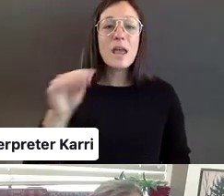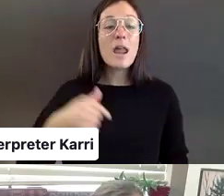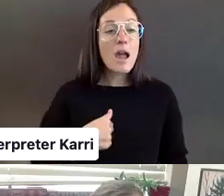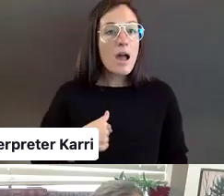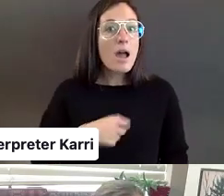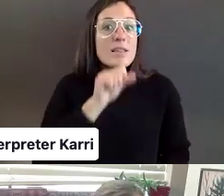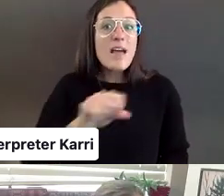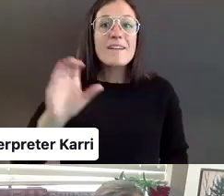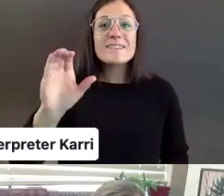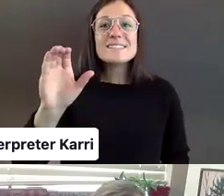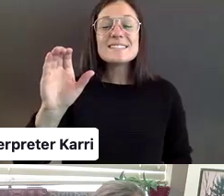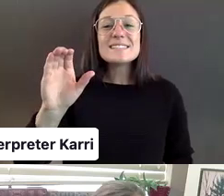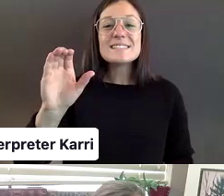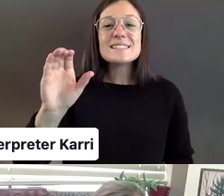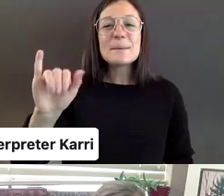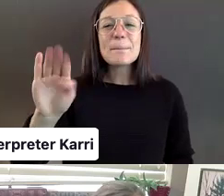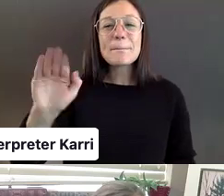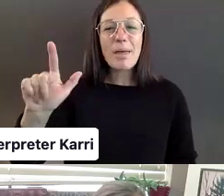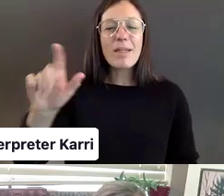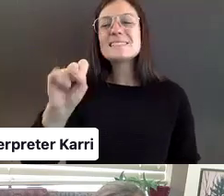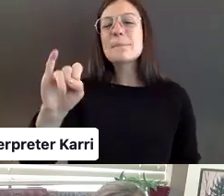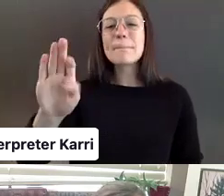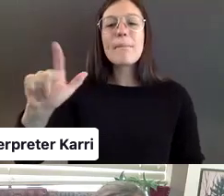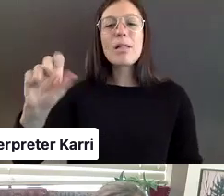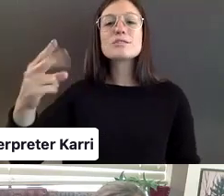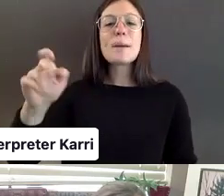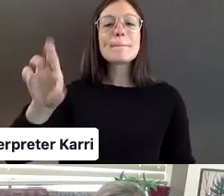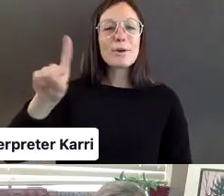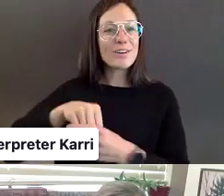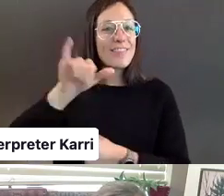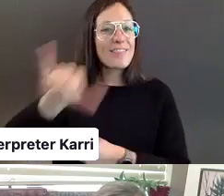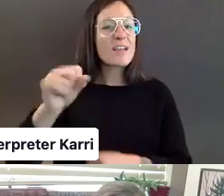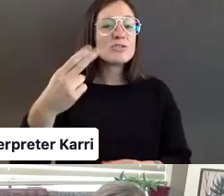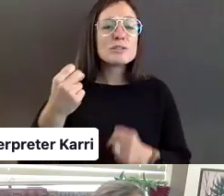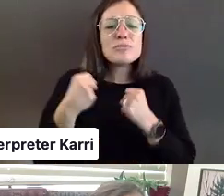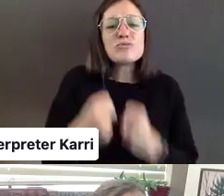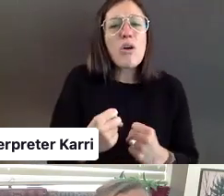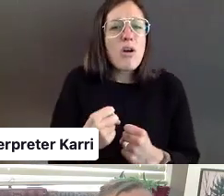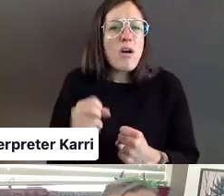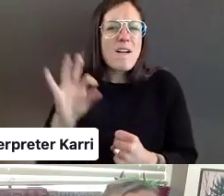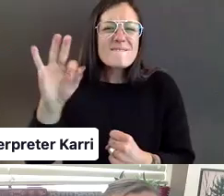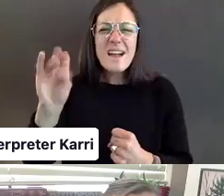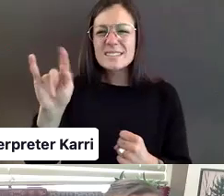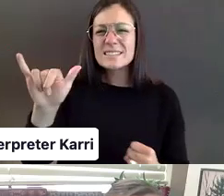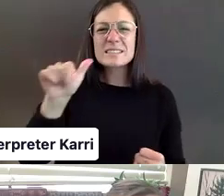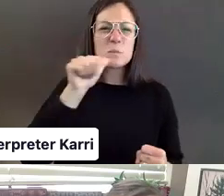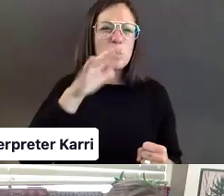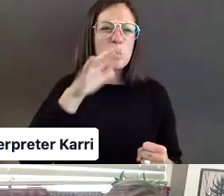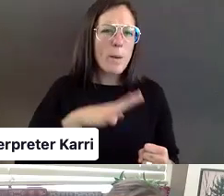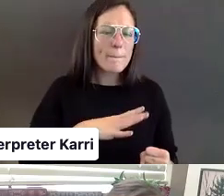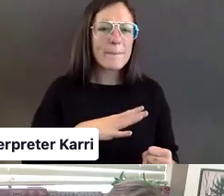loved Sybil Shepherd in that. I love that she was this strong, feisty woman. Um,